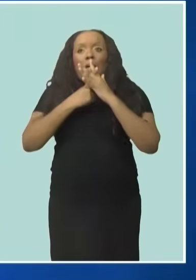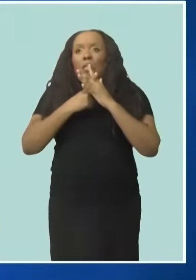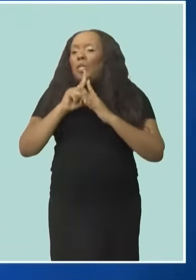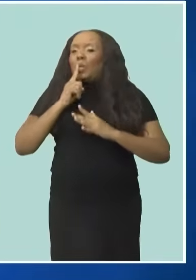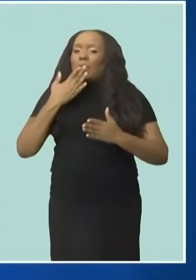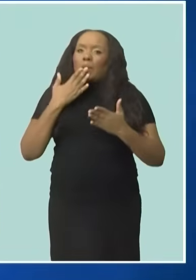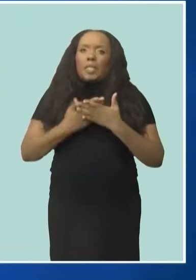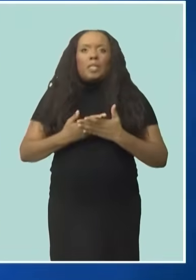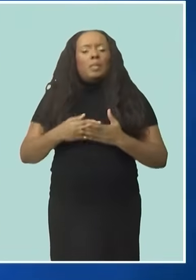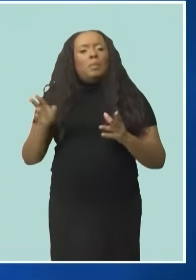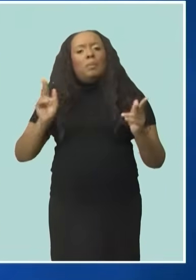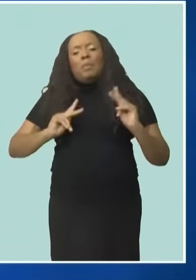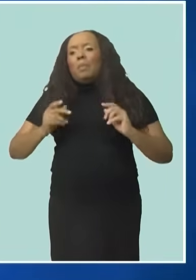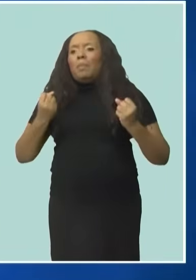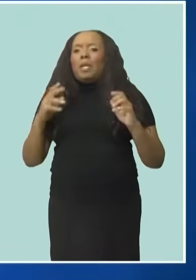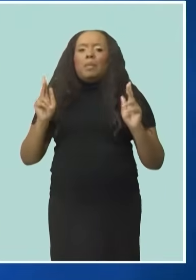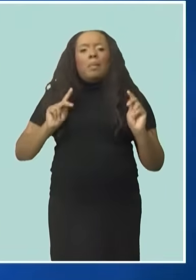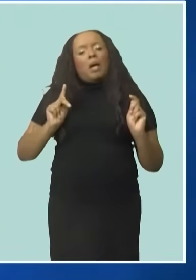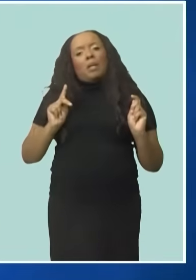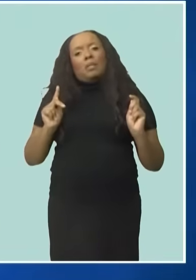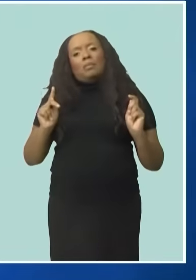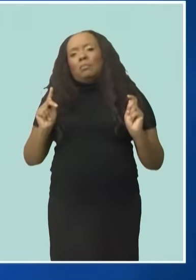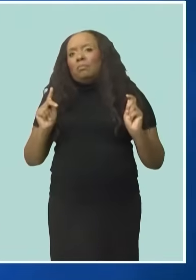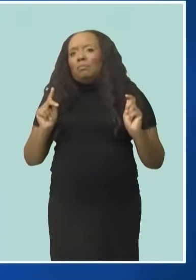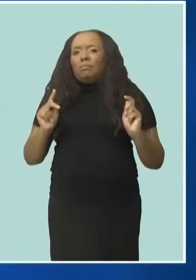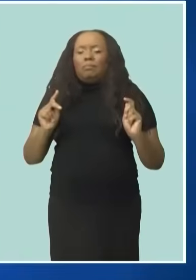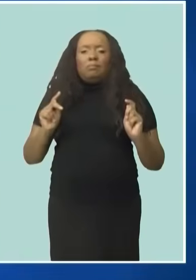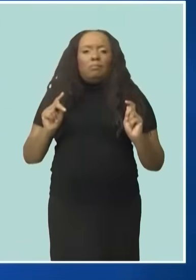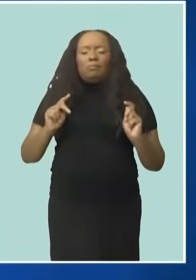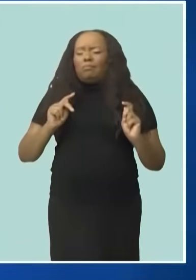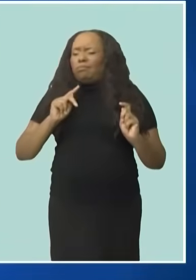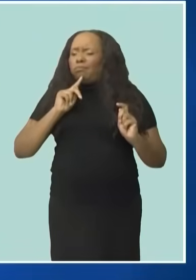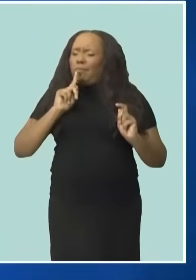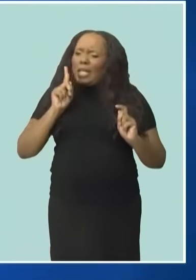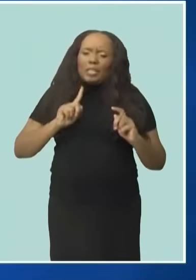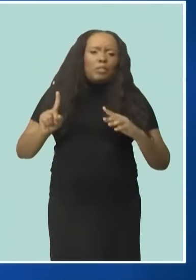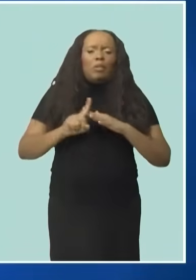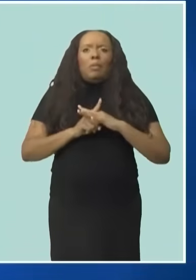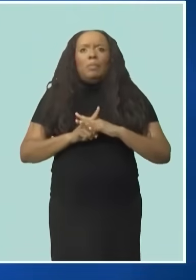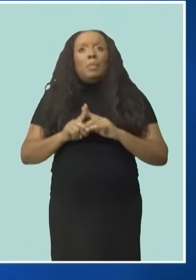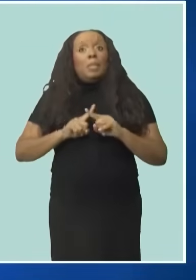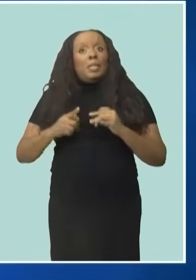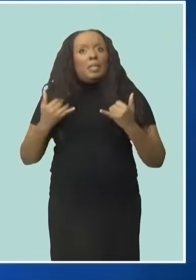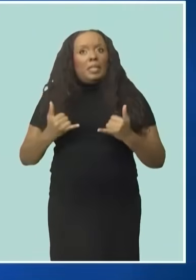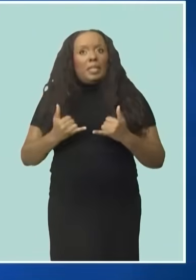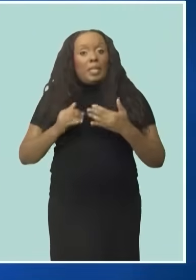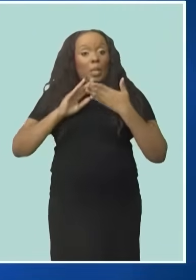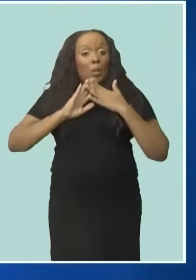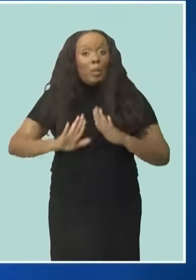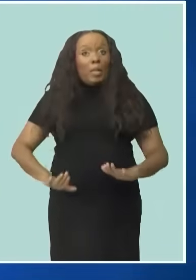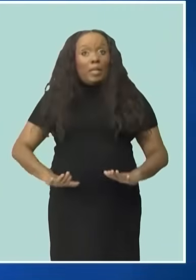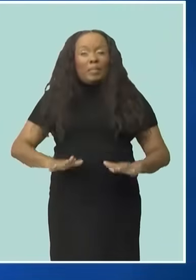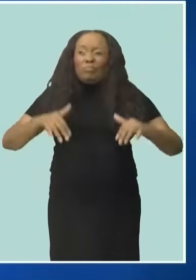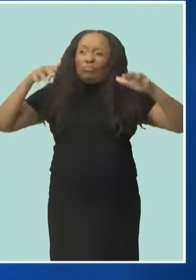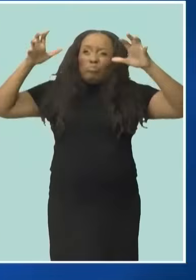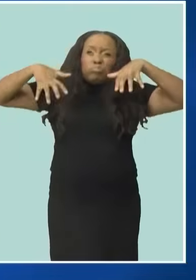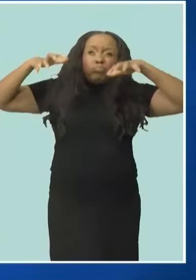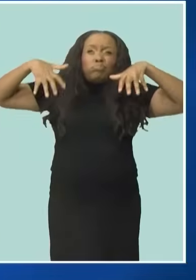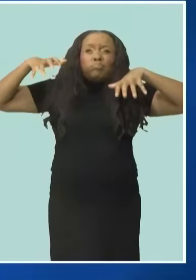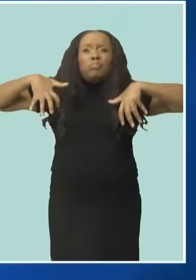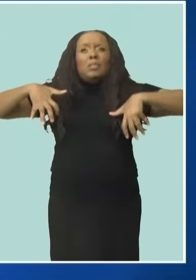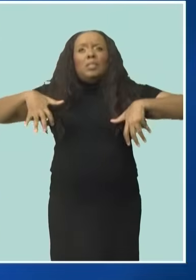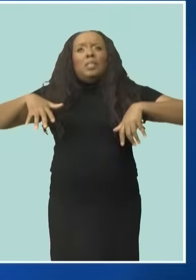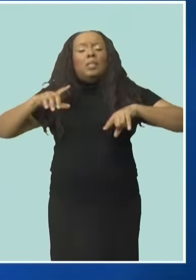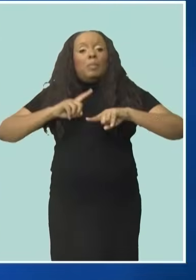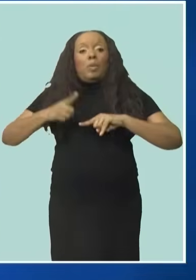been fantastic. Today may be a little quiet because of the rain. But they were in Bailey's Car Park at one point. They had to